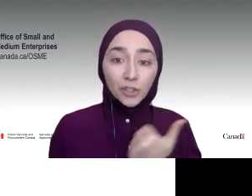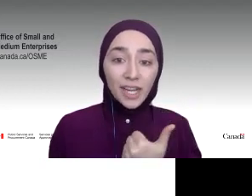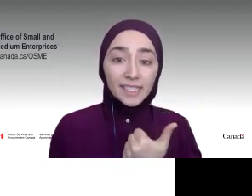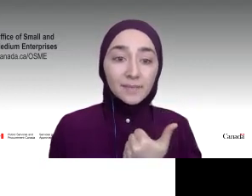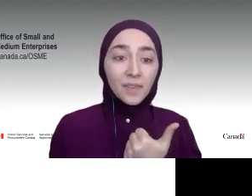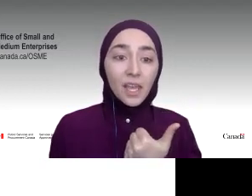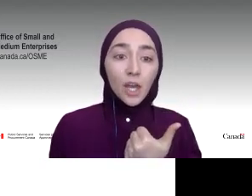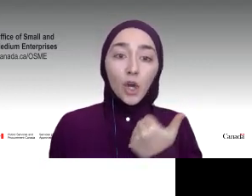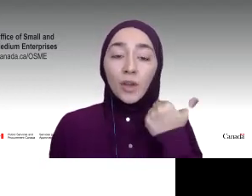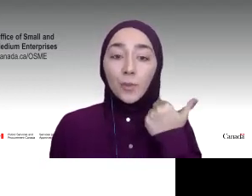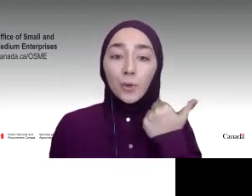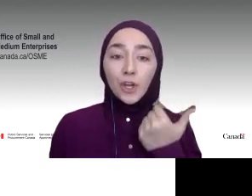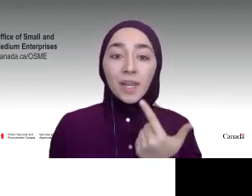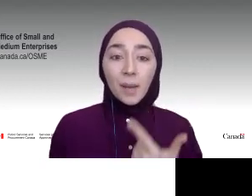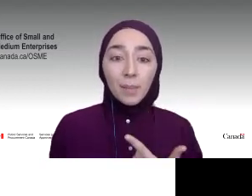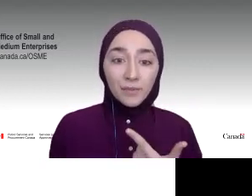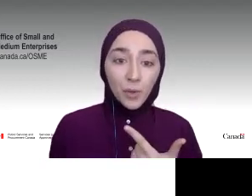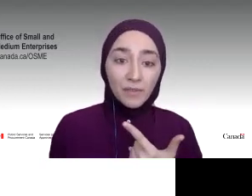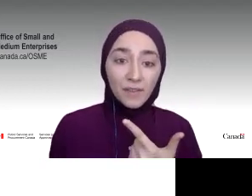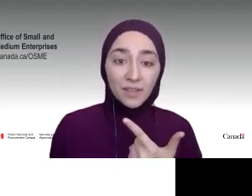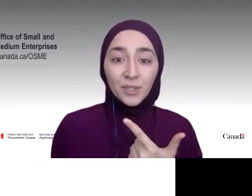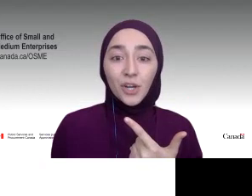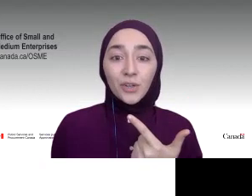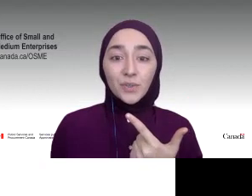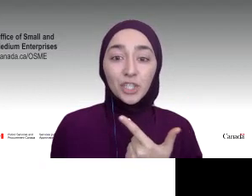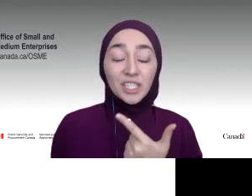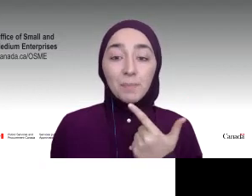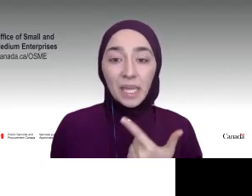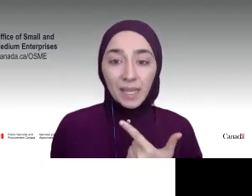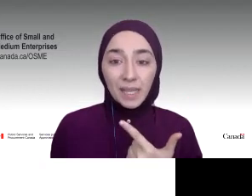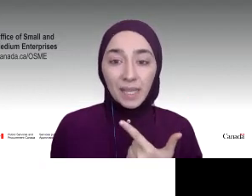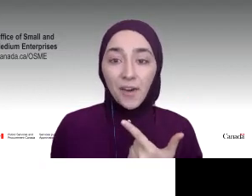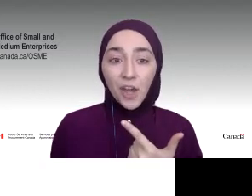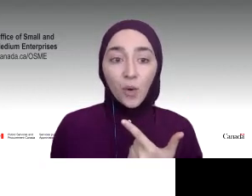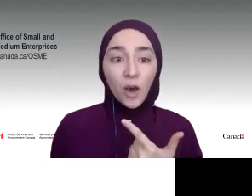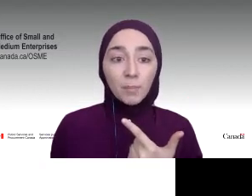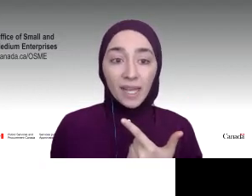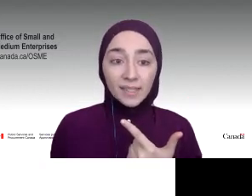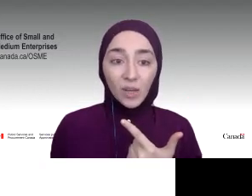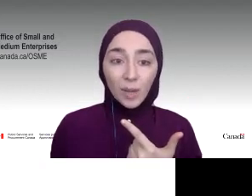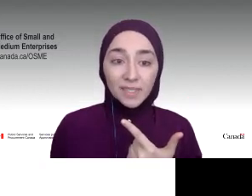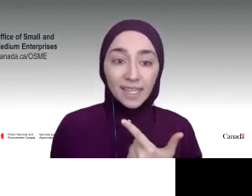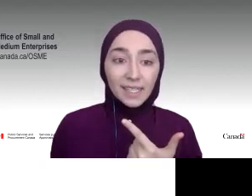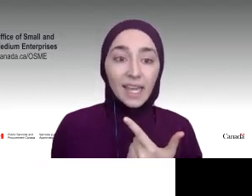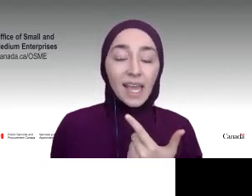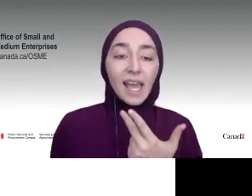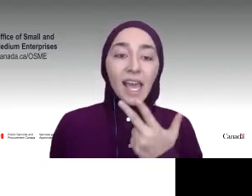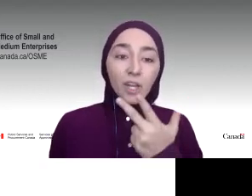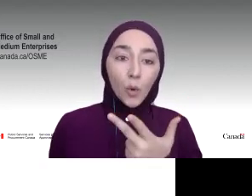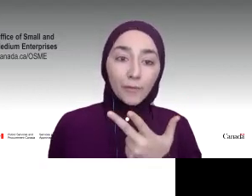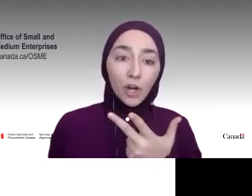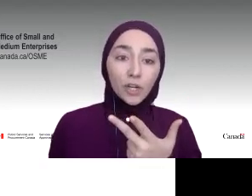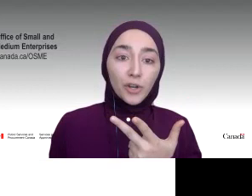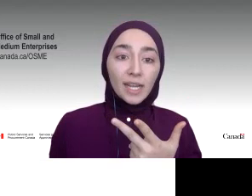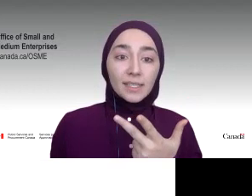value contracting, going for procurement above $25,000, which is the big bidding scenario on the buy and sell website,